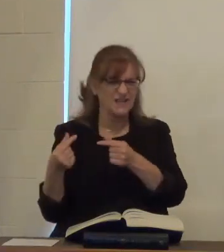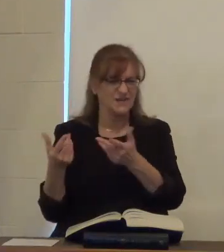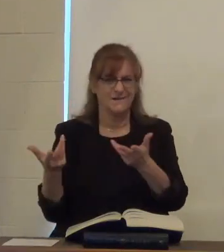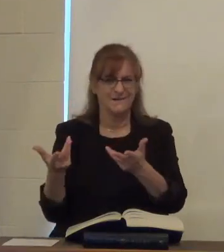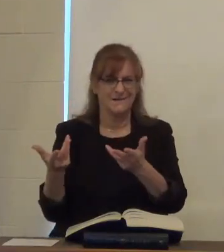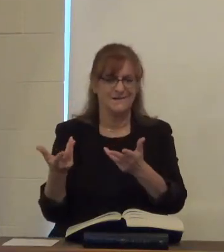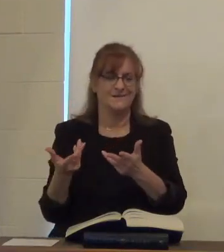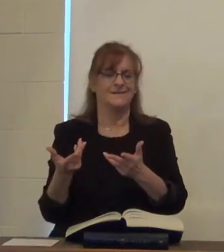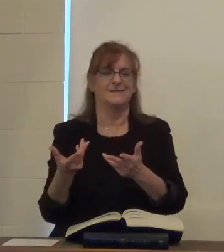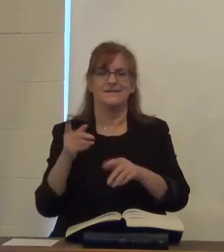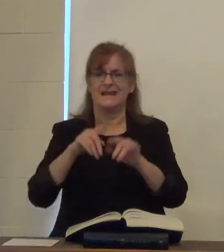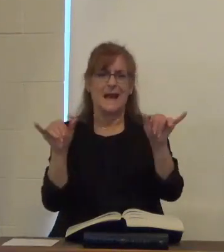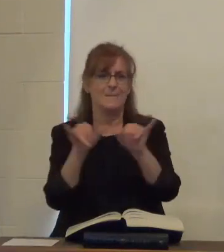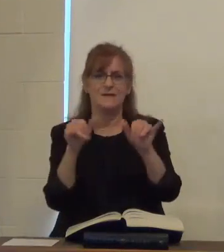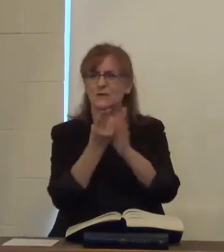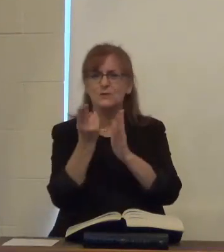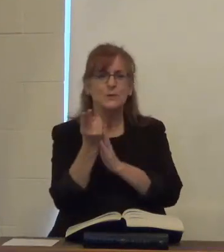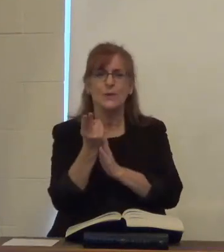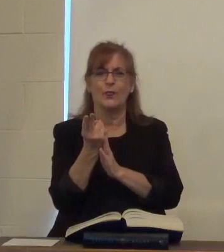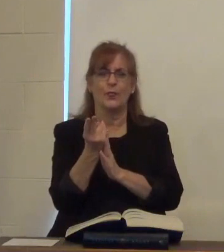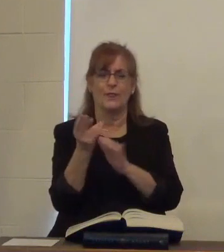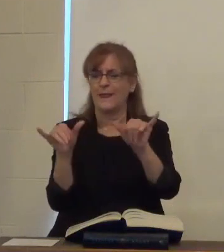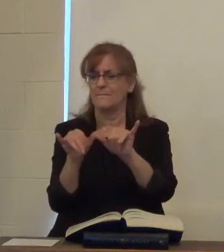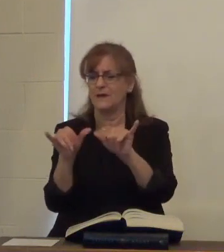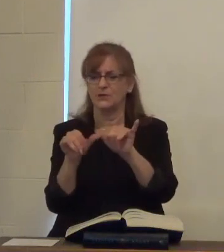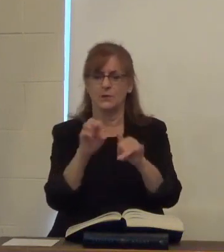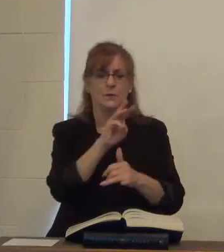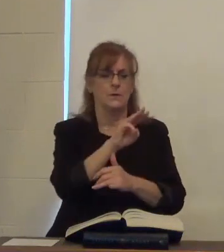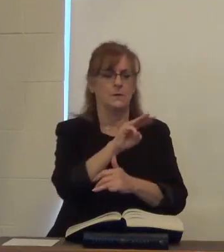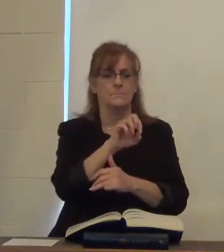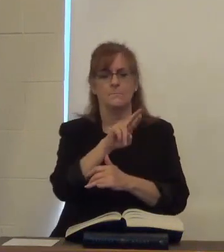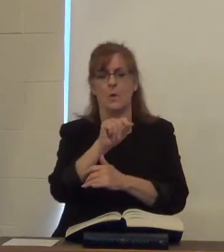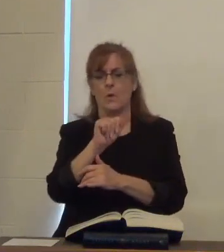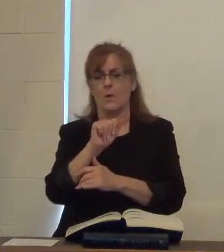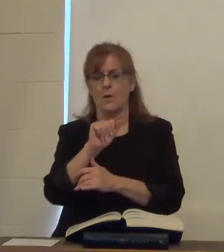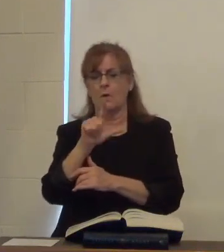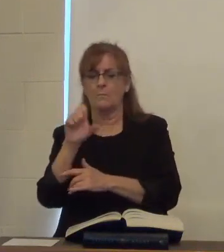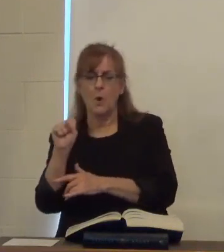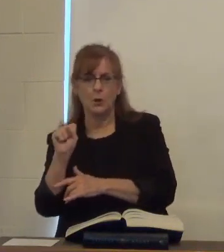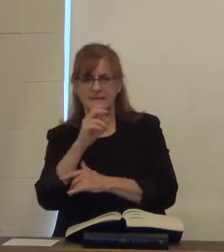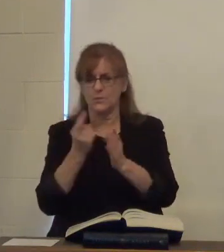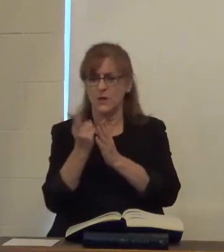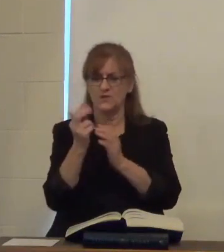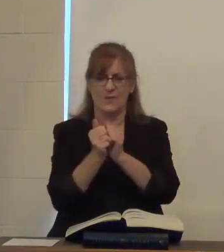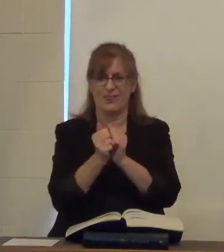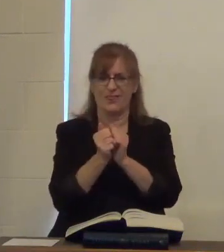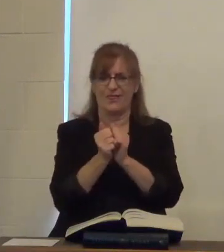truth accurately. They measure morality and righteousness with a crooked